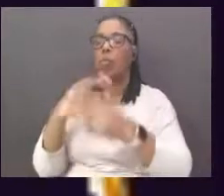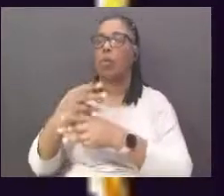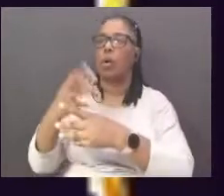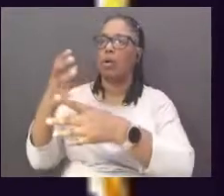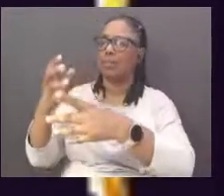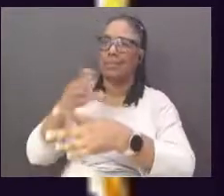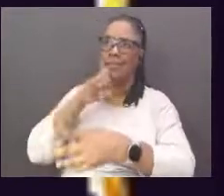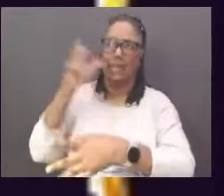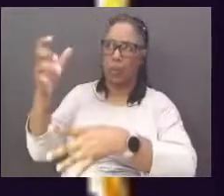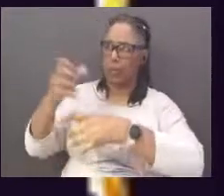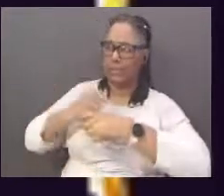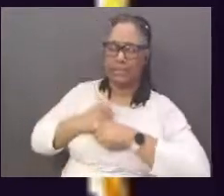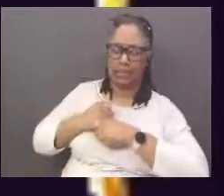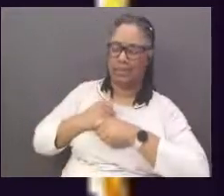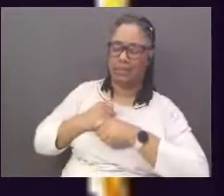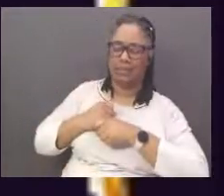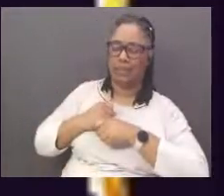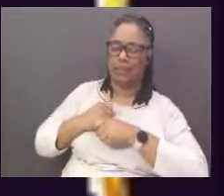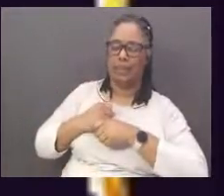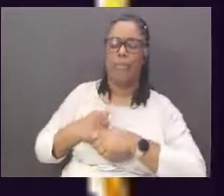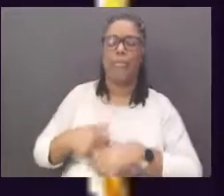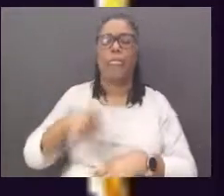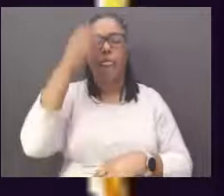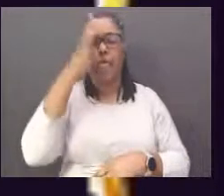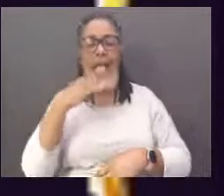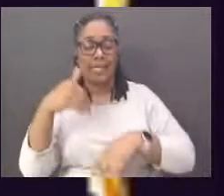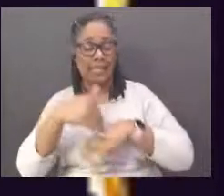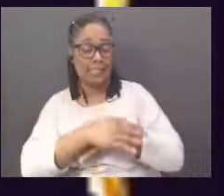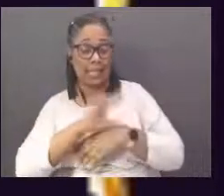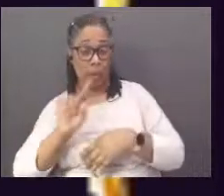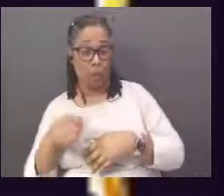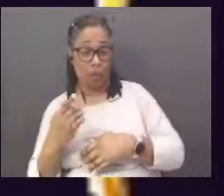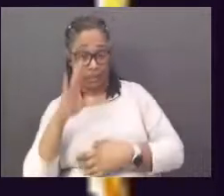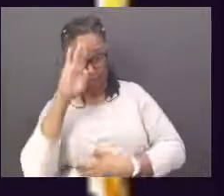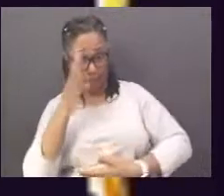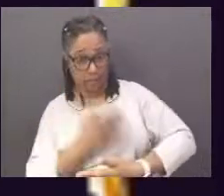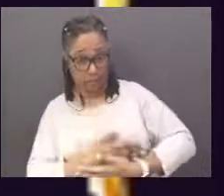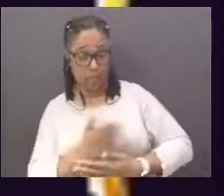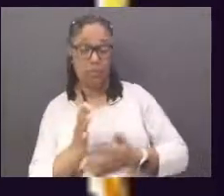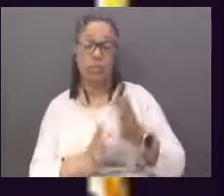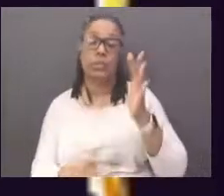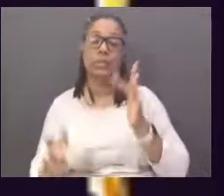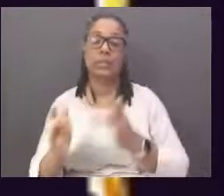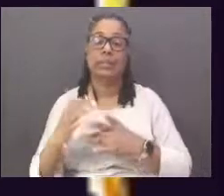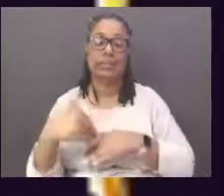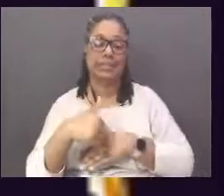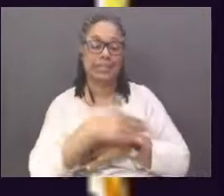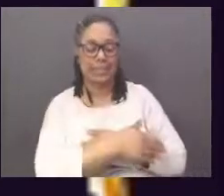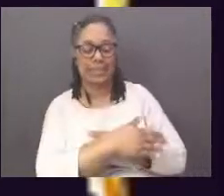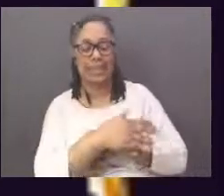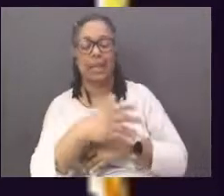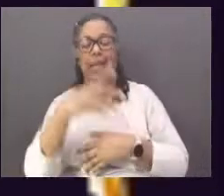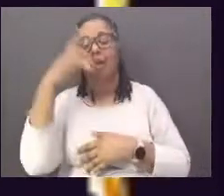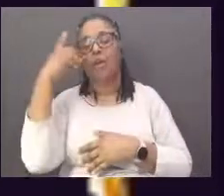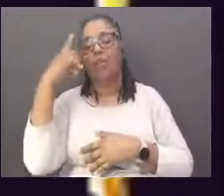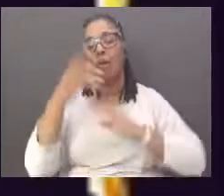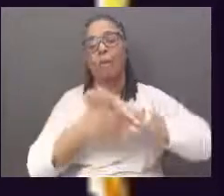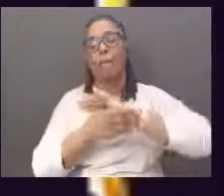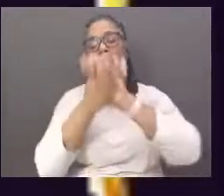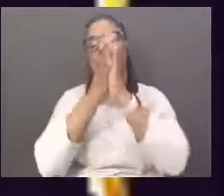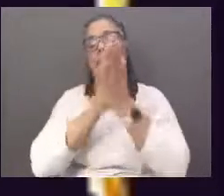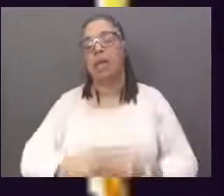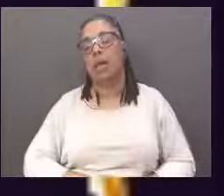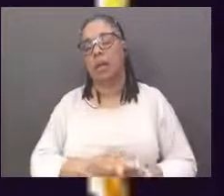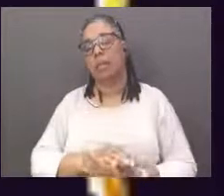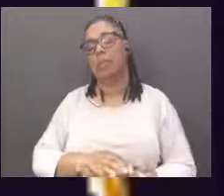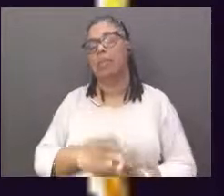not. God sent his only begotten son, Jesus, to provide an atonement, to provide salvation